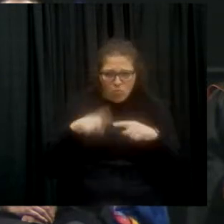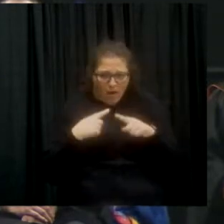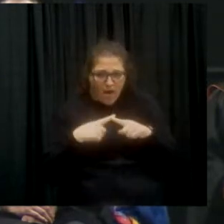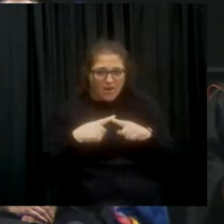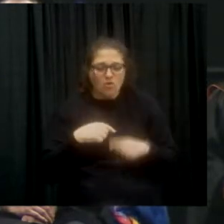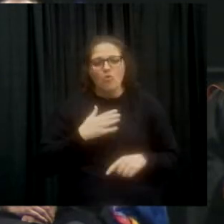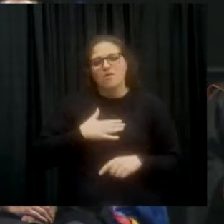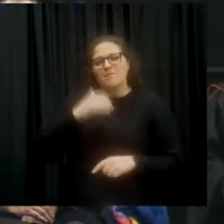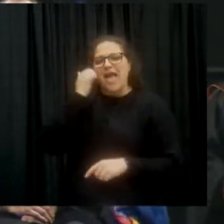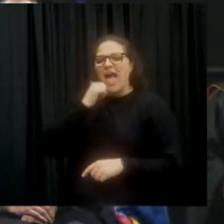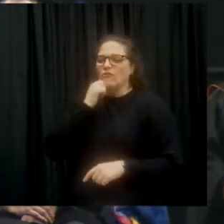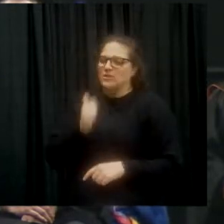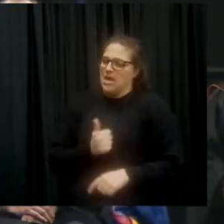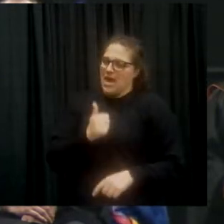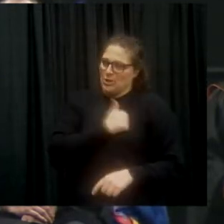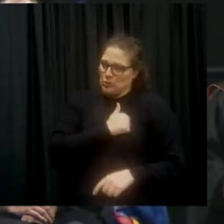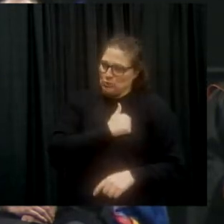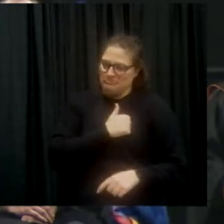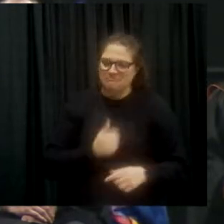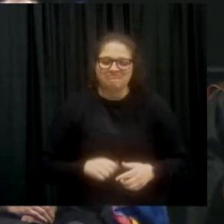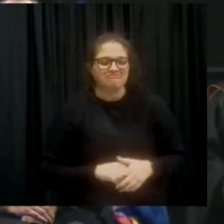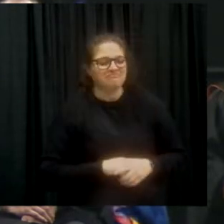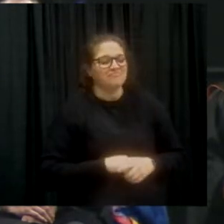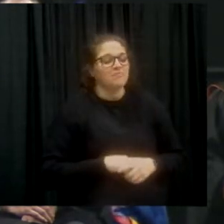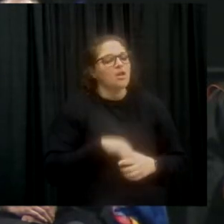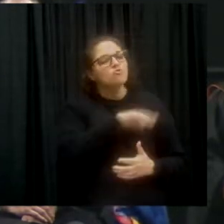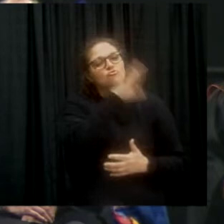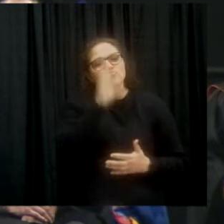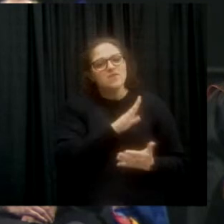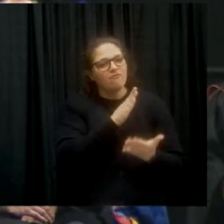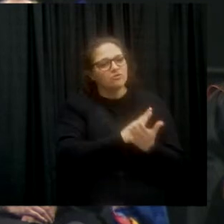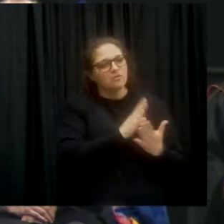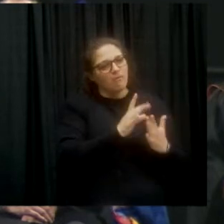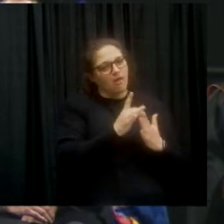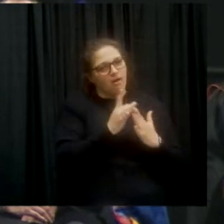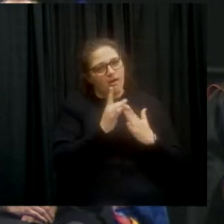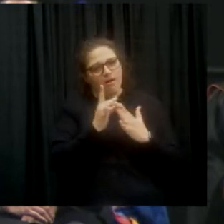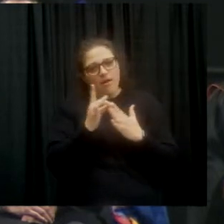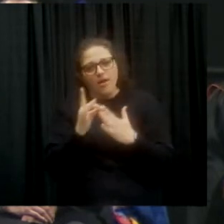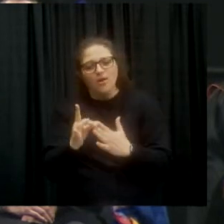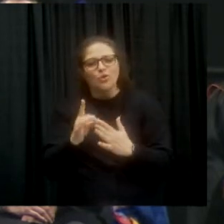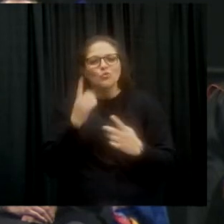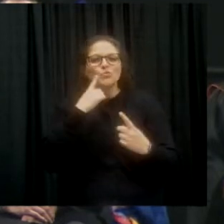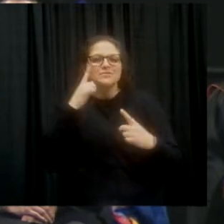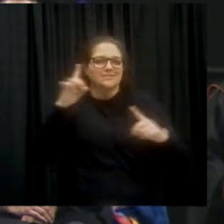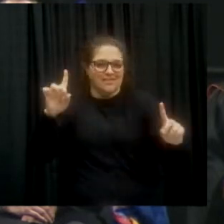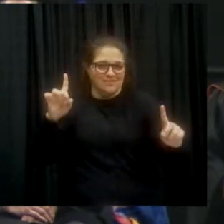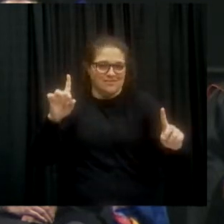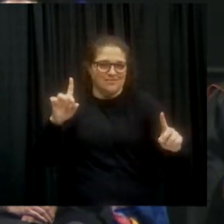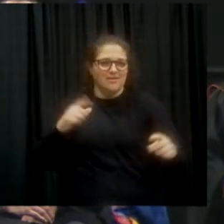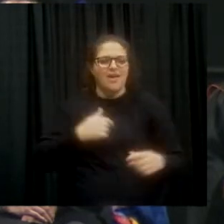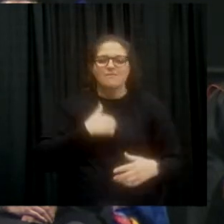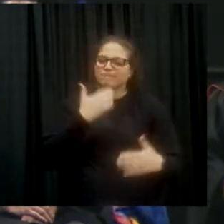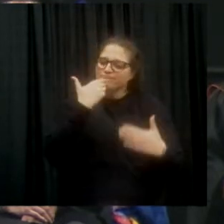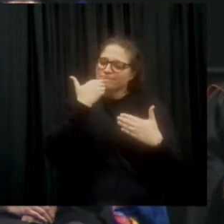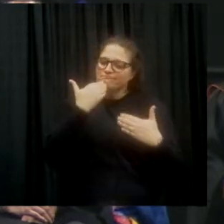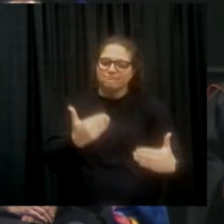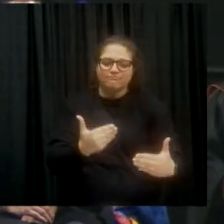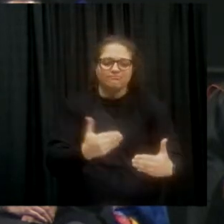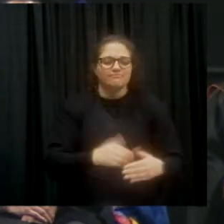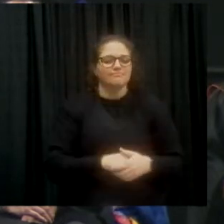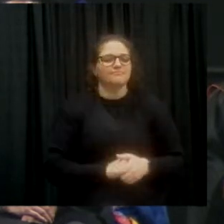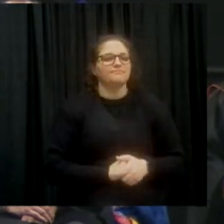my day-to-day difficult attitude, you never stop guiding me towards the direction of my success, and I'll always thank you for that.